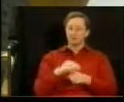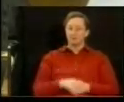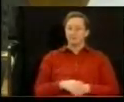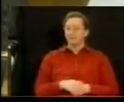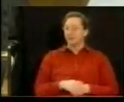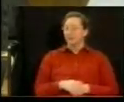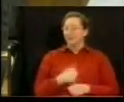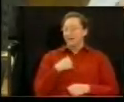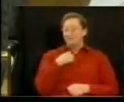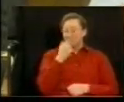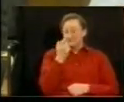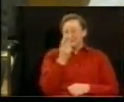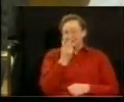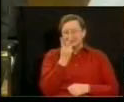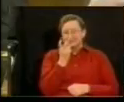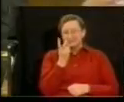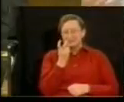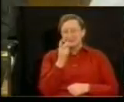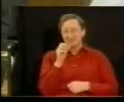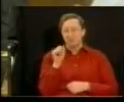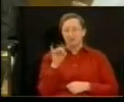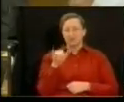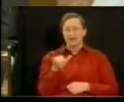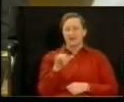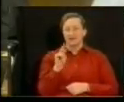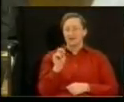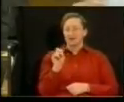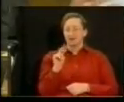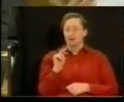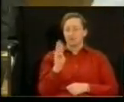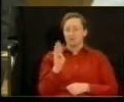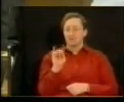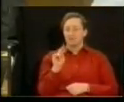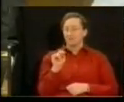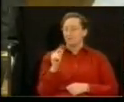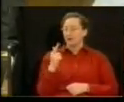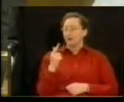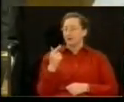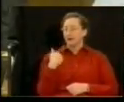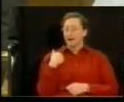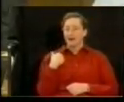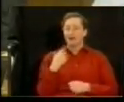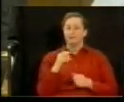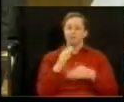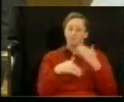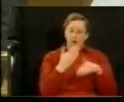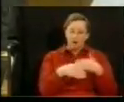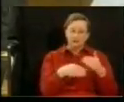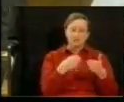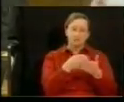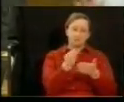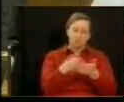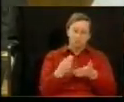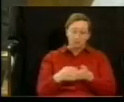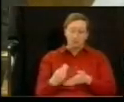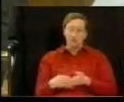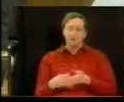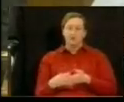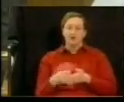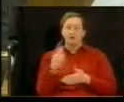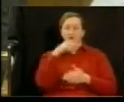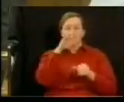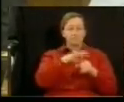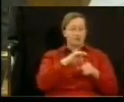a little skeptical of that because it's non-binding, and therefore we might go through the process of spending money for a vote that none of us may even agree